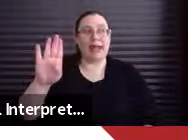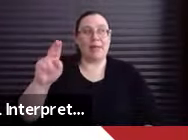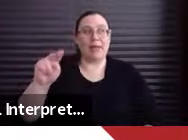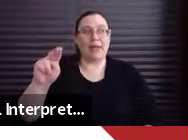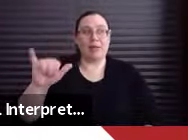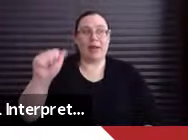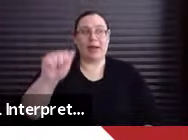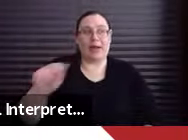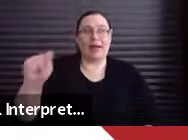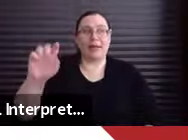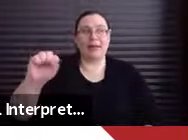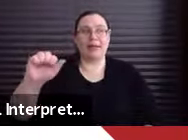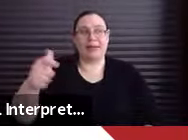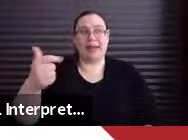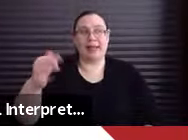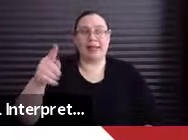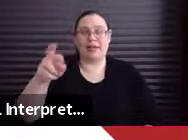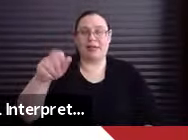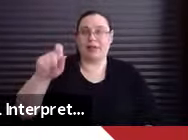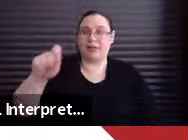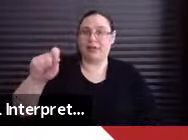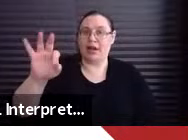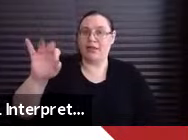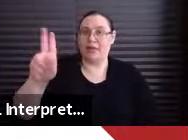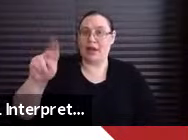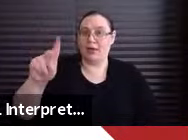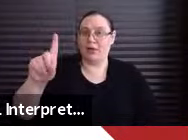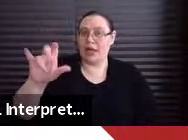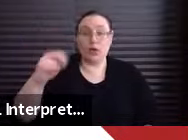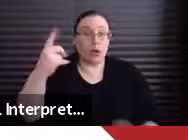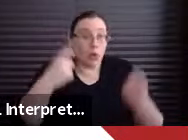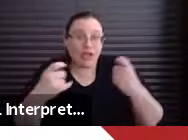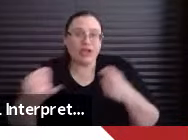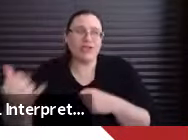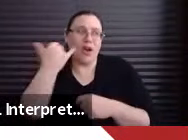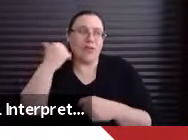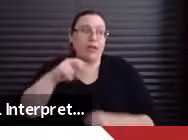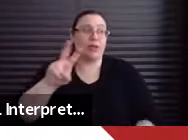complabny@sagaftra.foundation. If you've got questions, you can also call me at